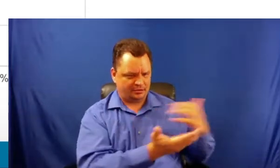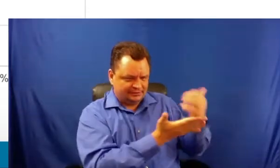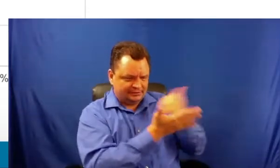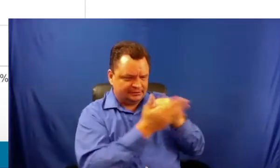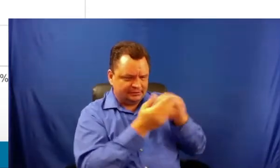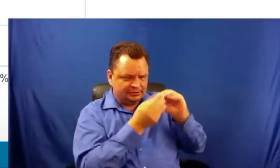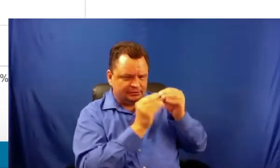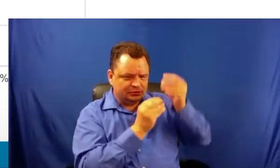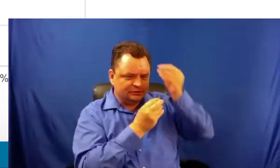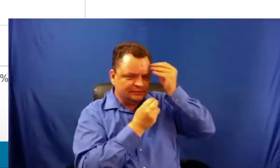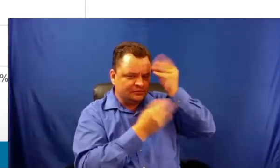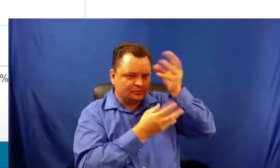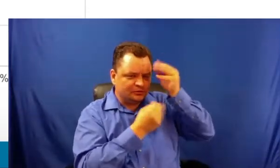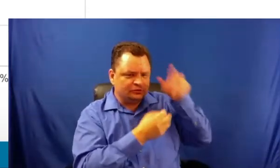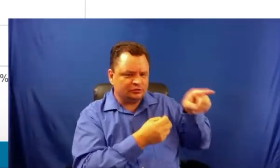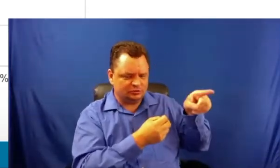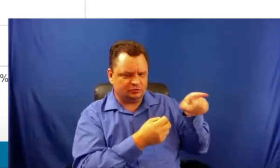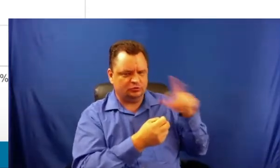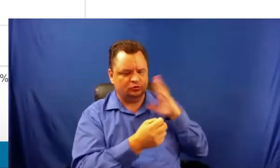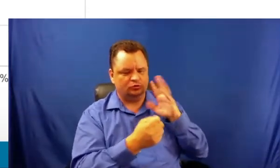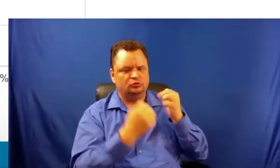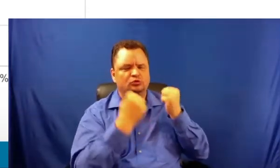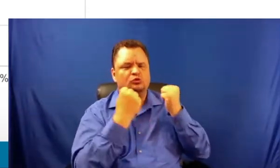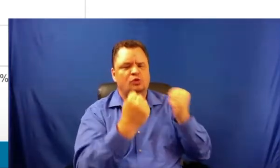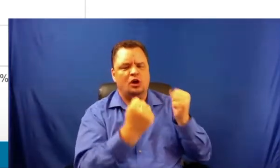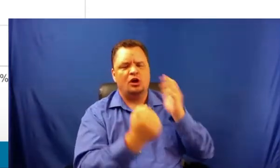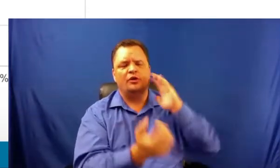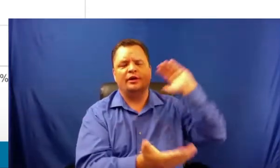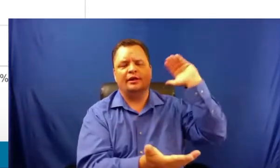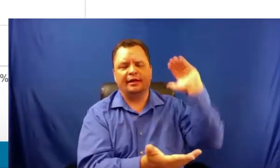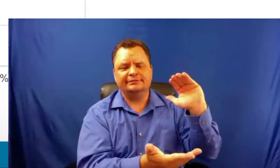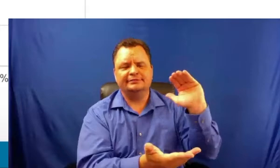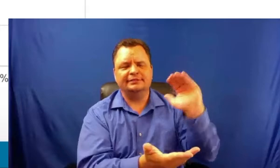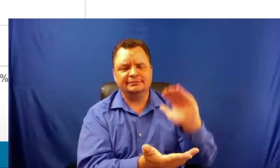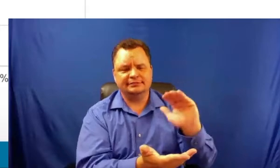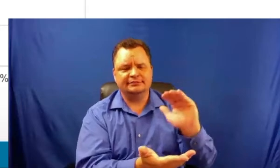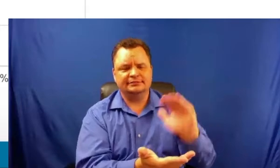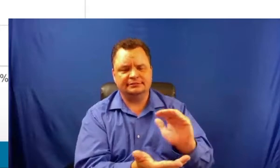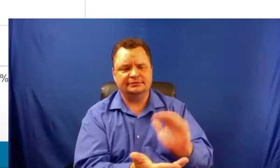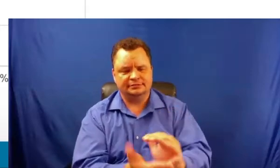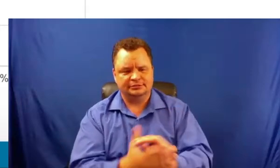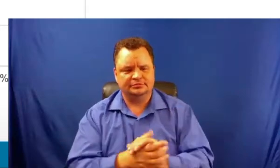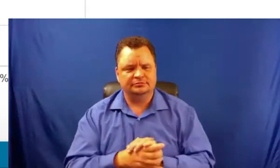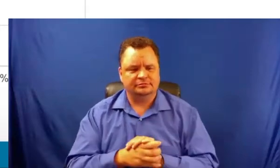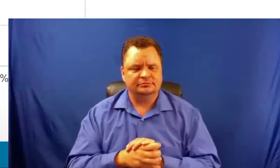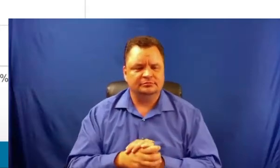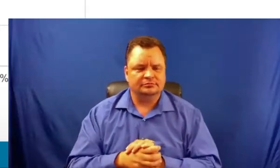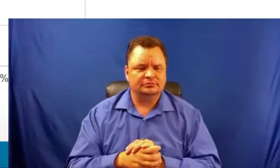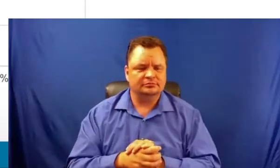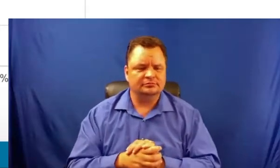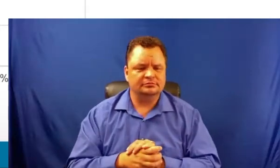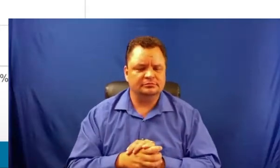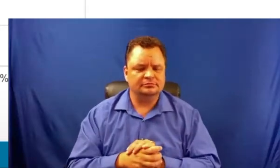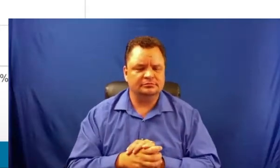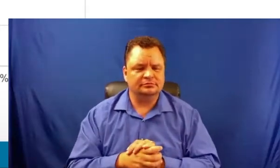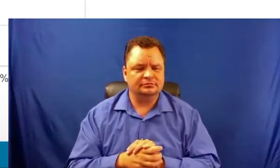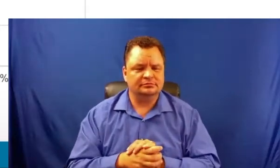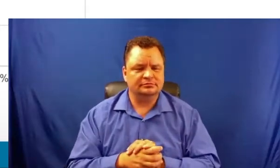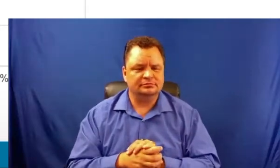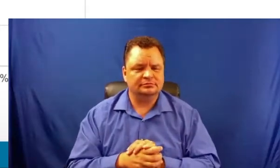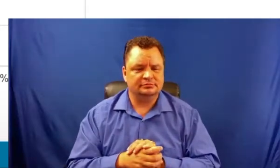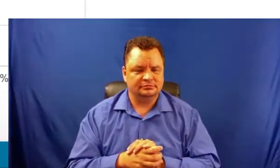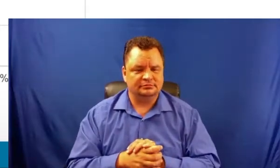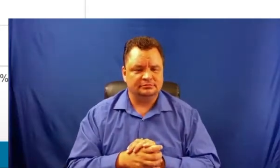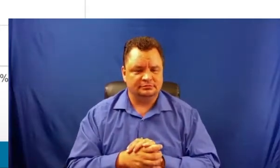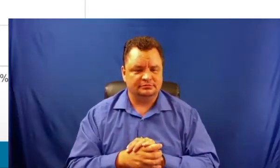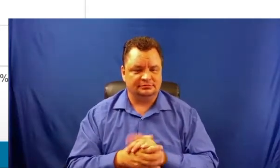be converging. All the vaccines do protect against serious illness. And again, those numbers are still coming to us. It's